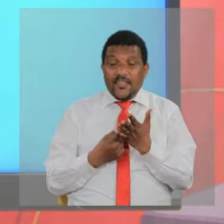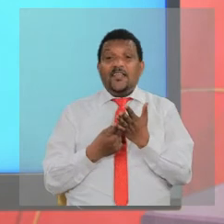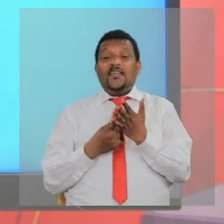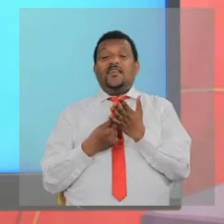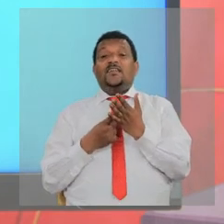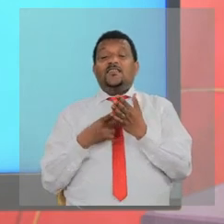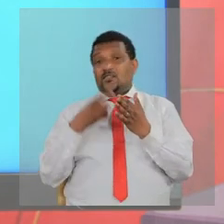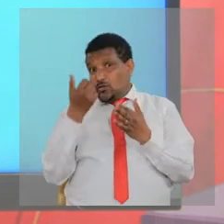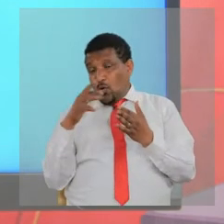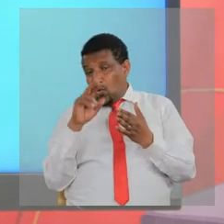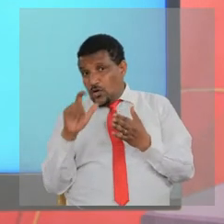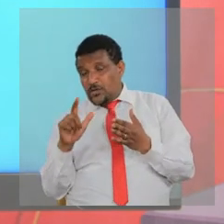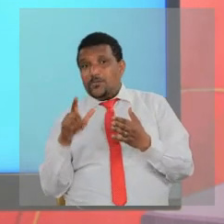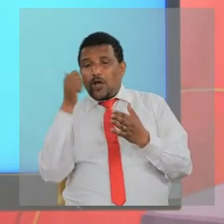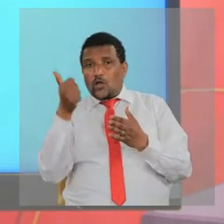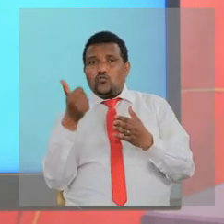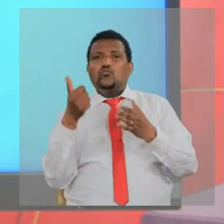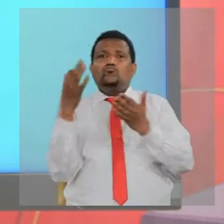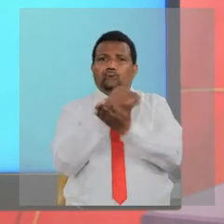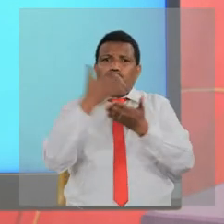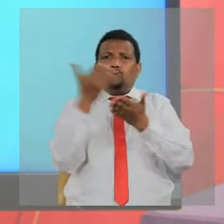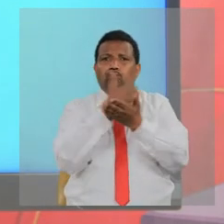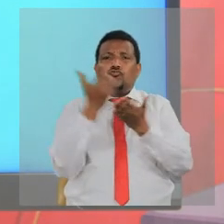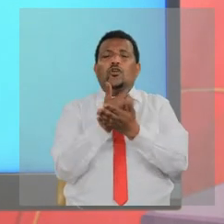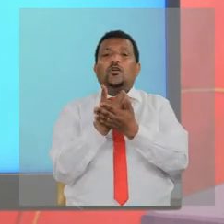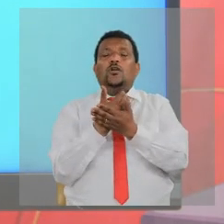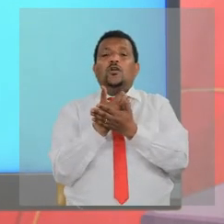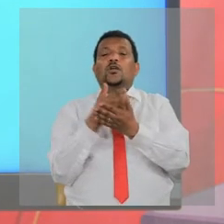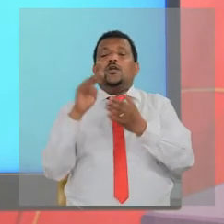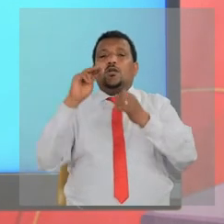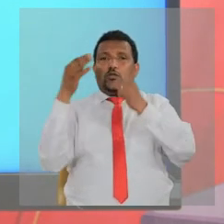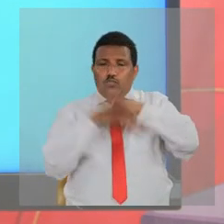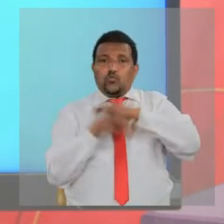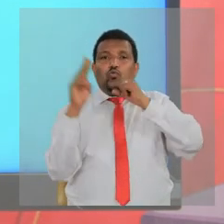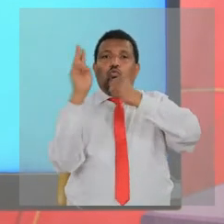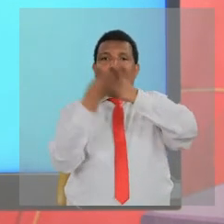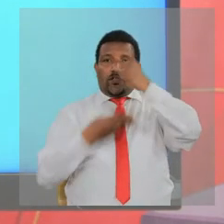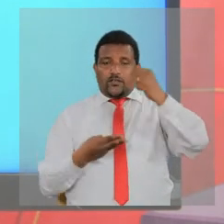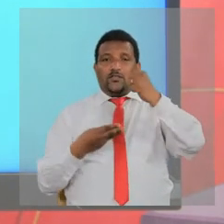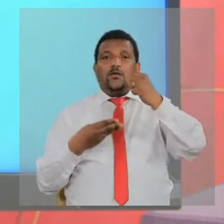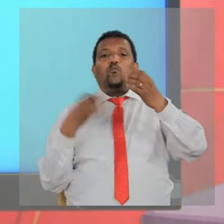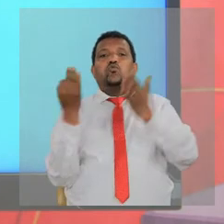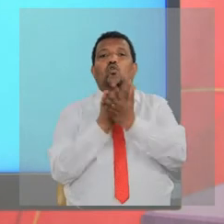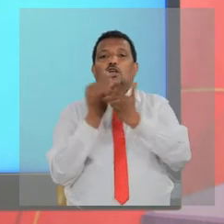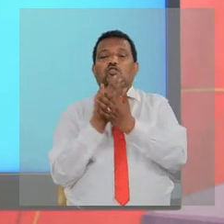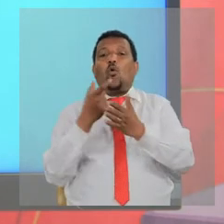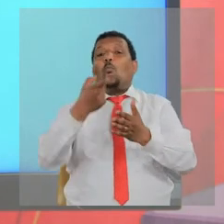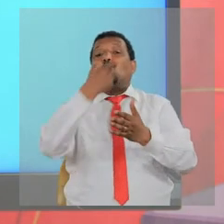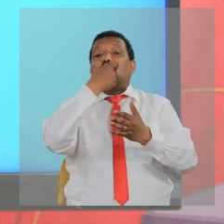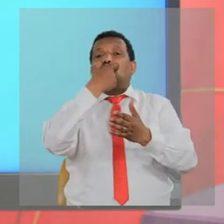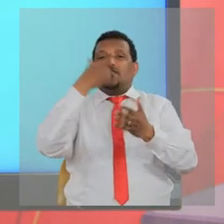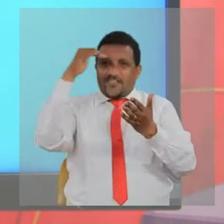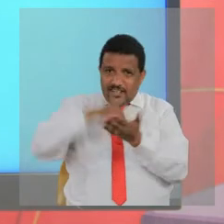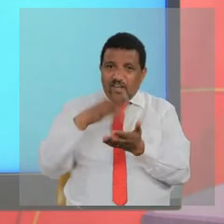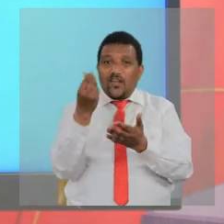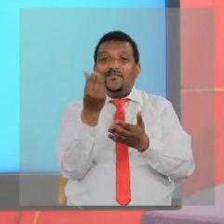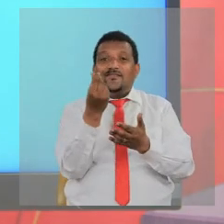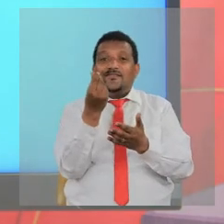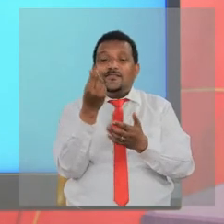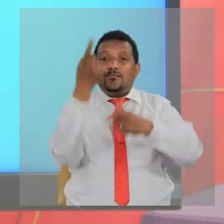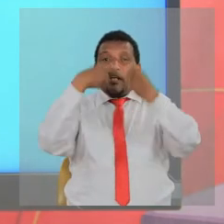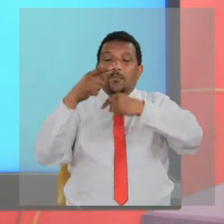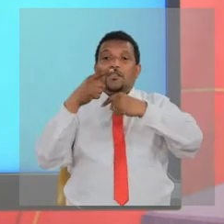this flour mill is an output by itself produced from the input weight. And when we use for the production of biscuits, this flour mill